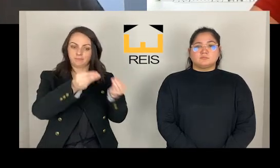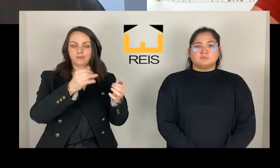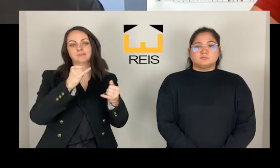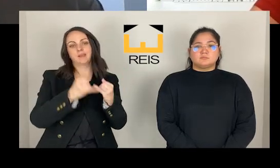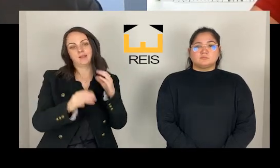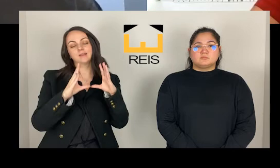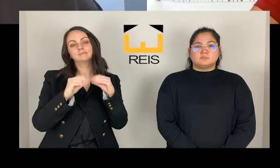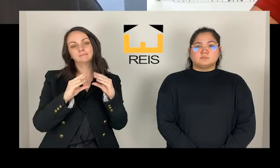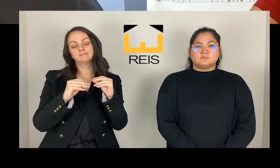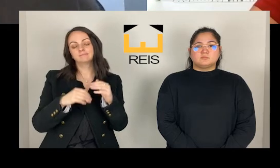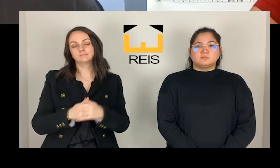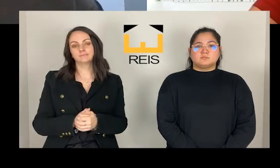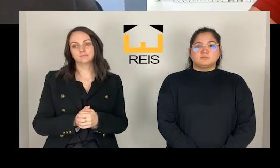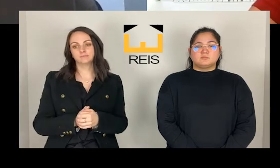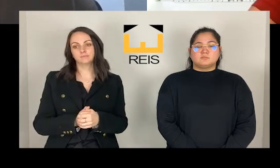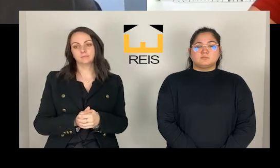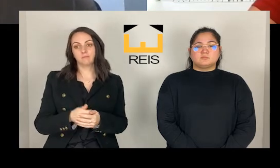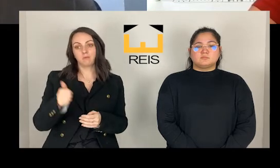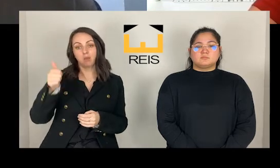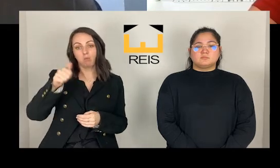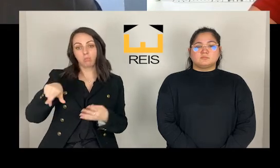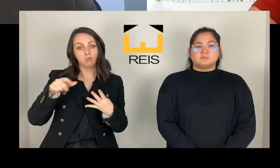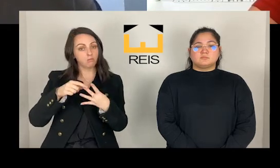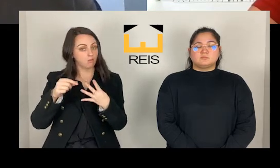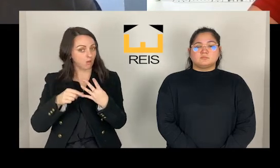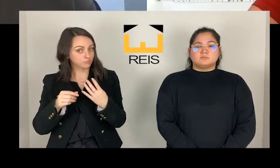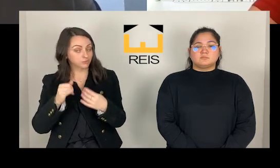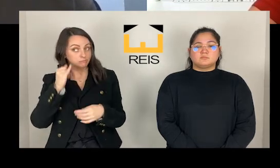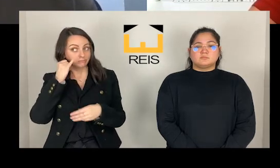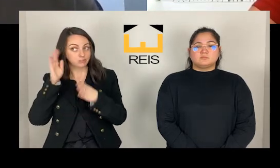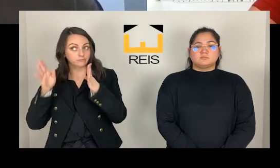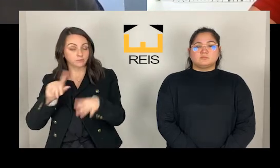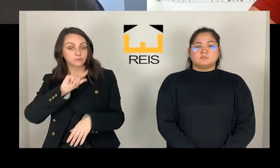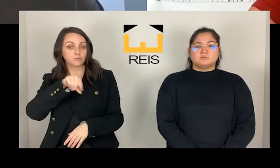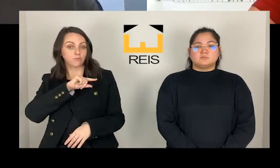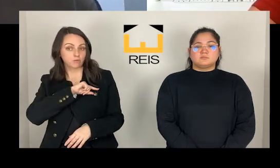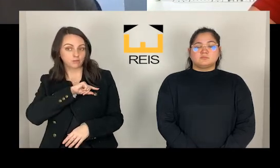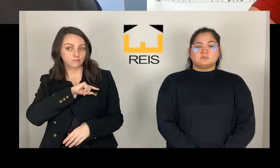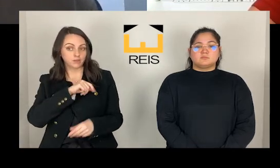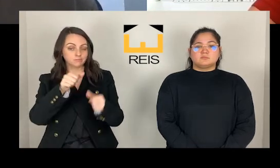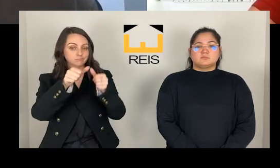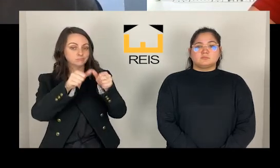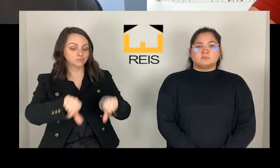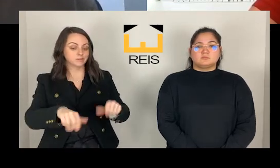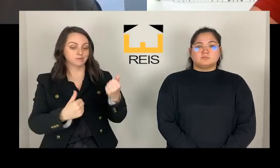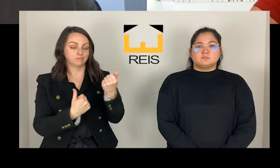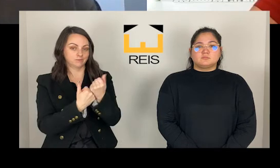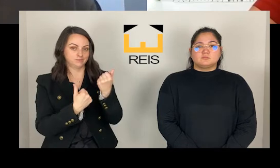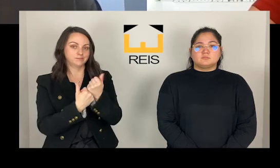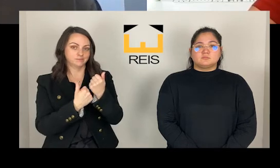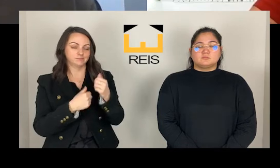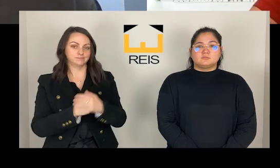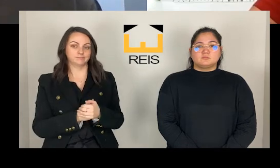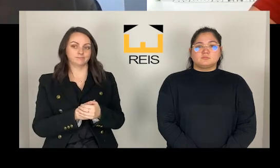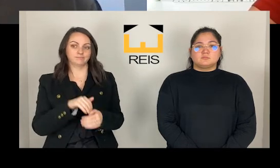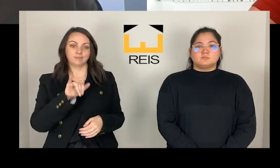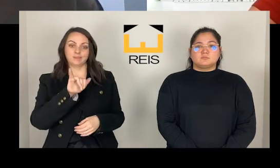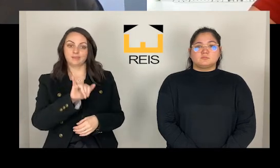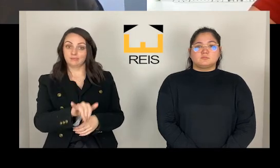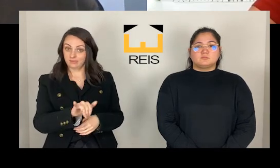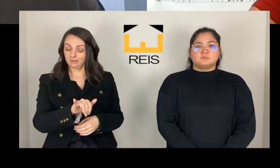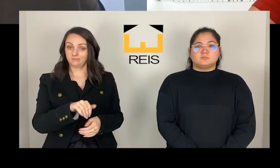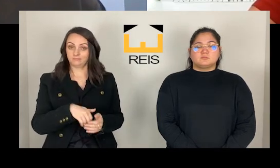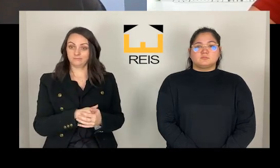table. One other possible source, if the person qualifies for it, would be down payment assistance. That is down